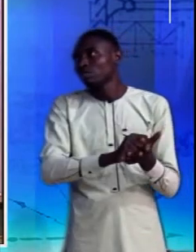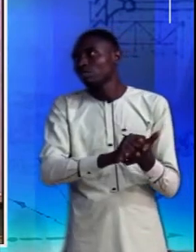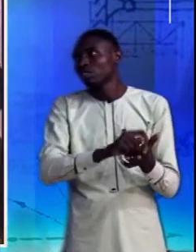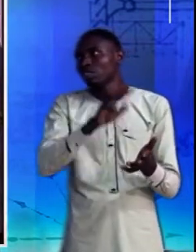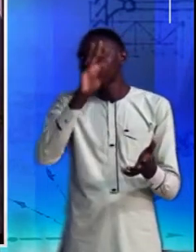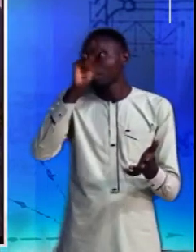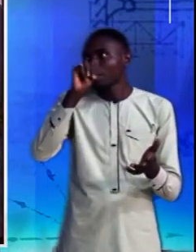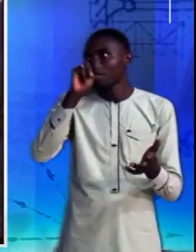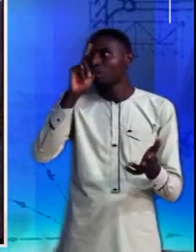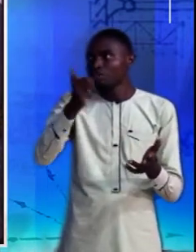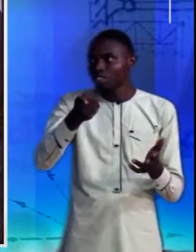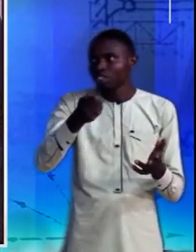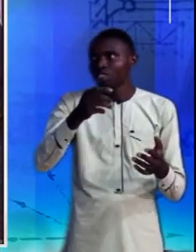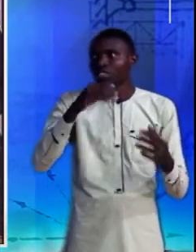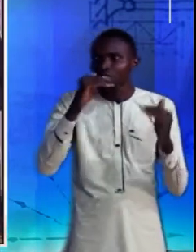Conversions.